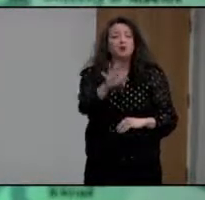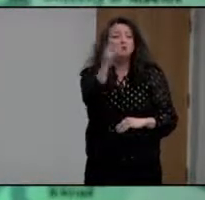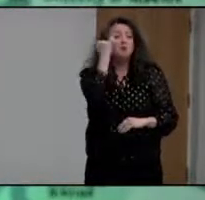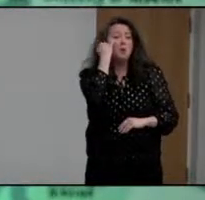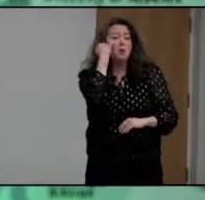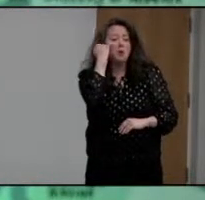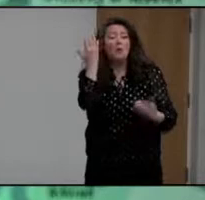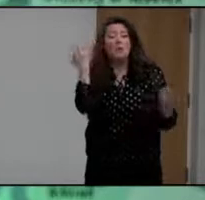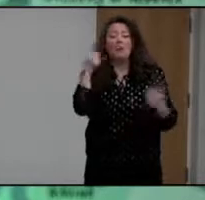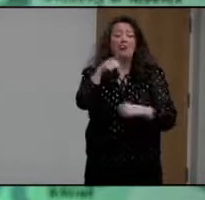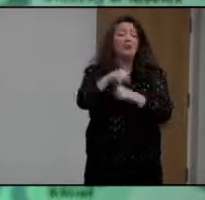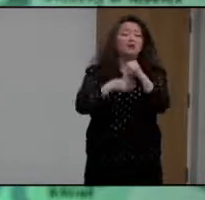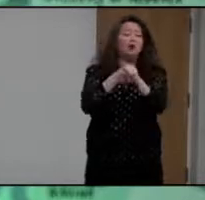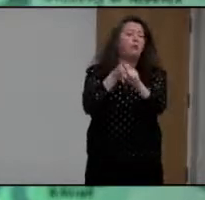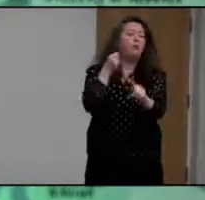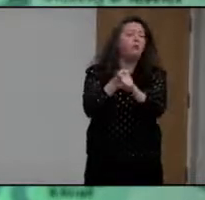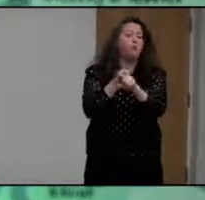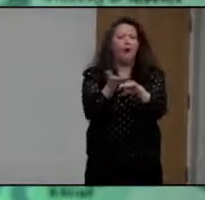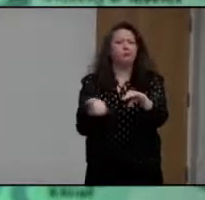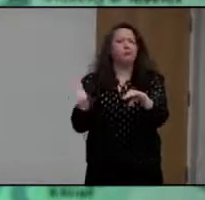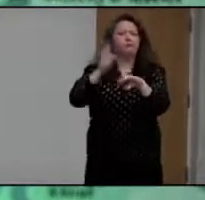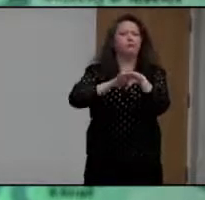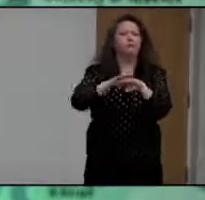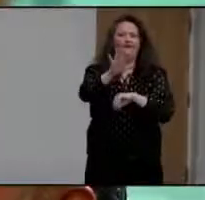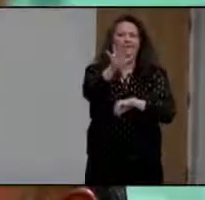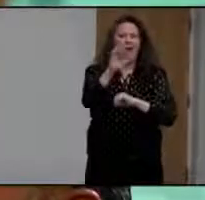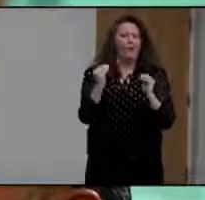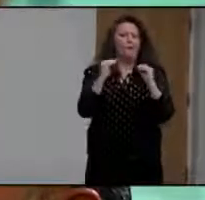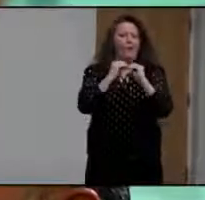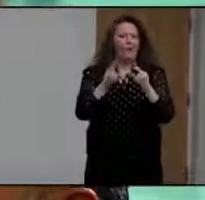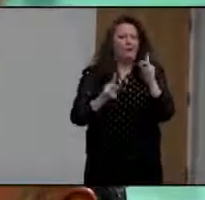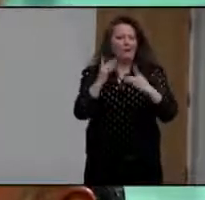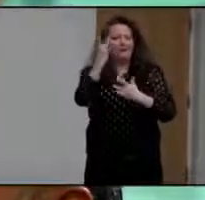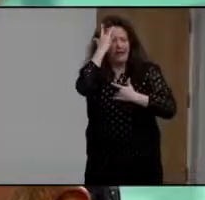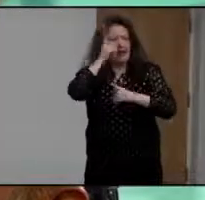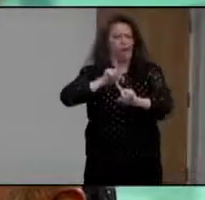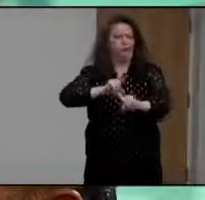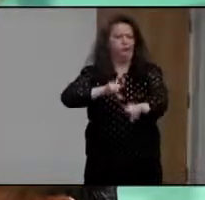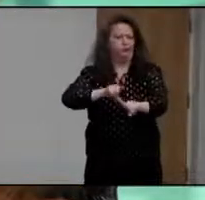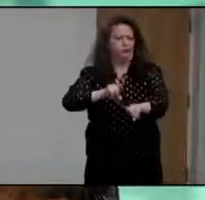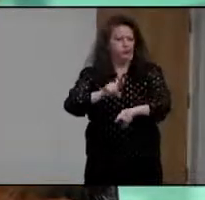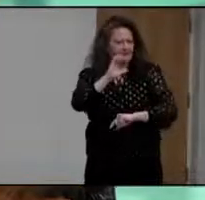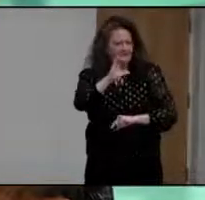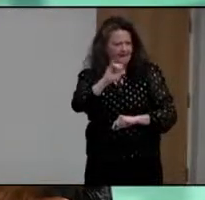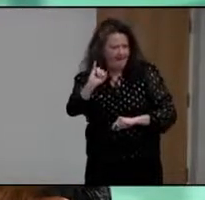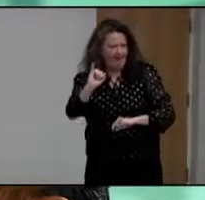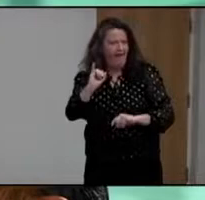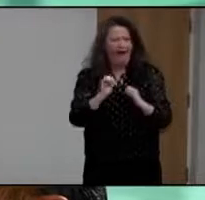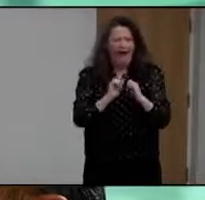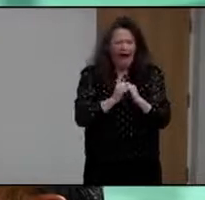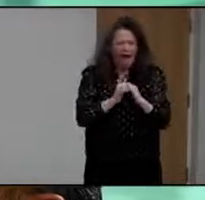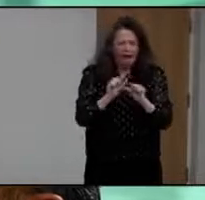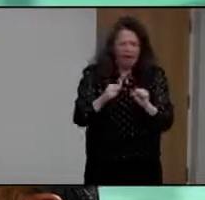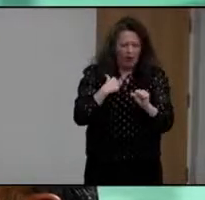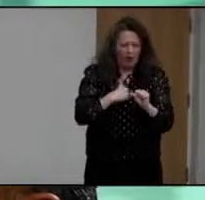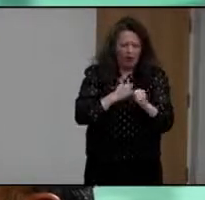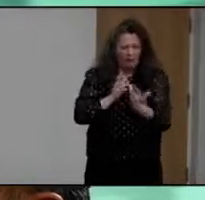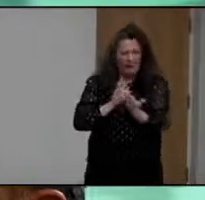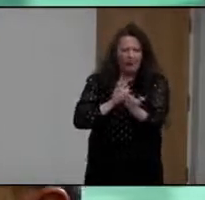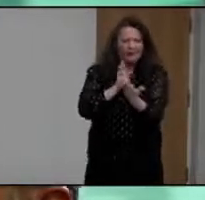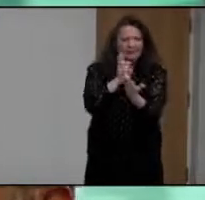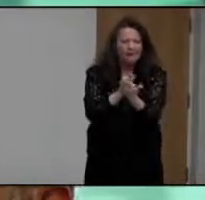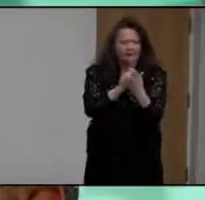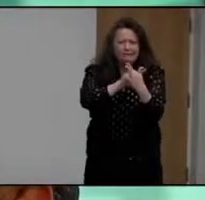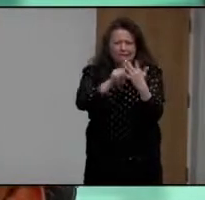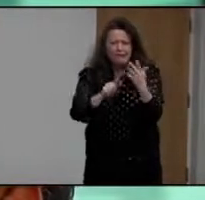of 500 patients in this year. How will that impact? How many radiation oncologists should there be? How